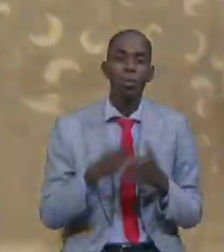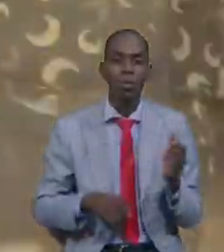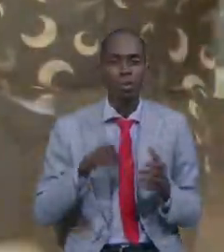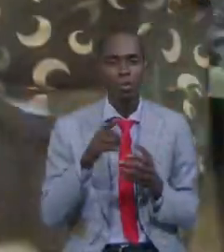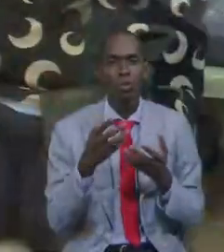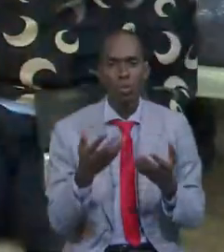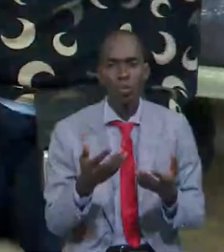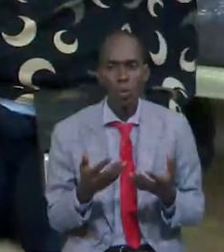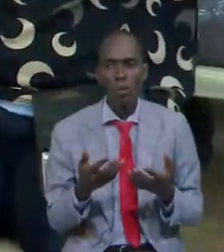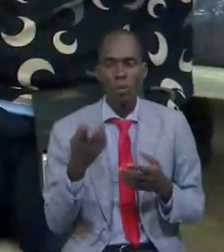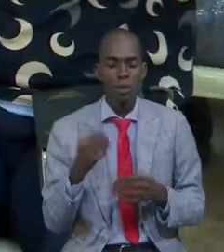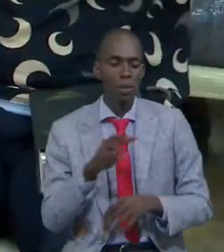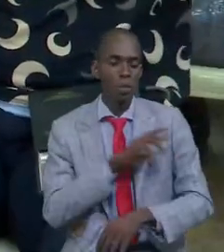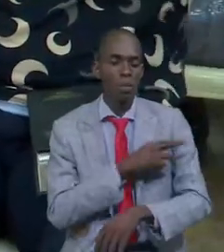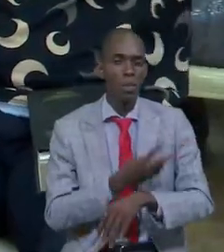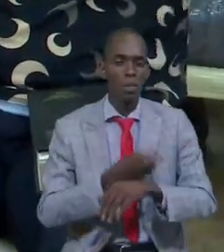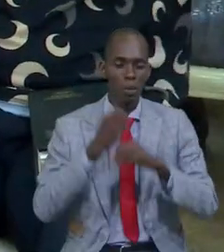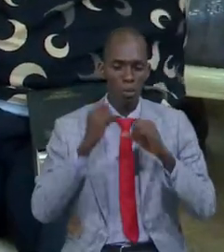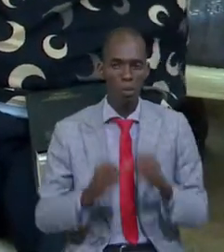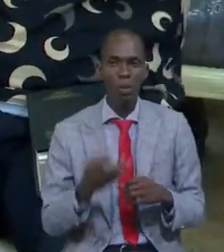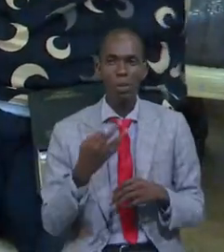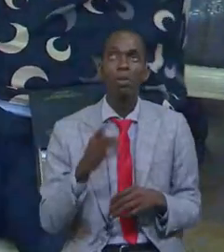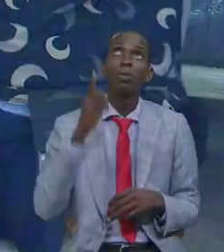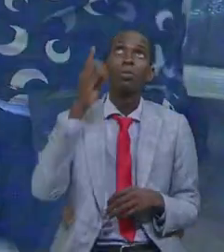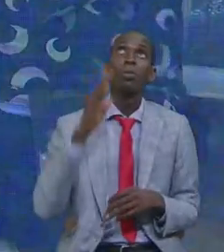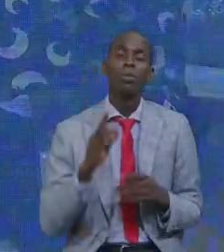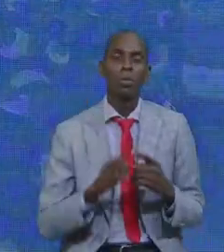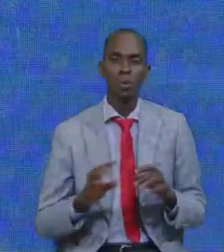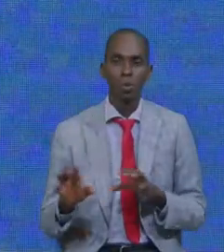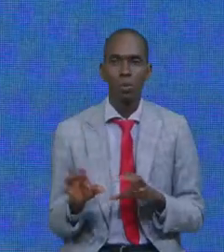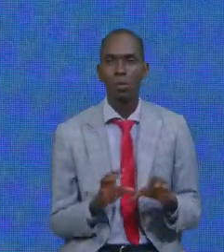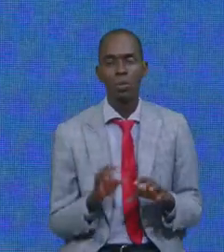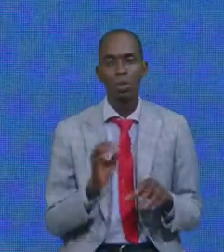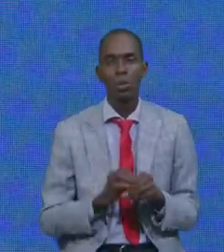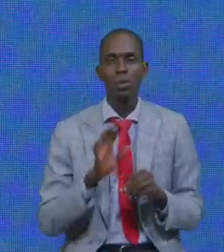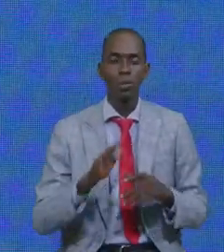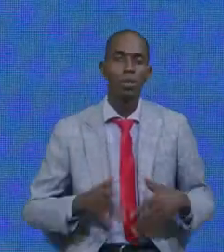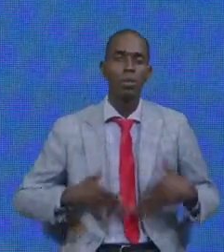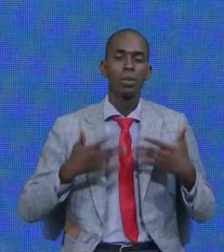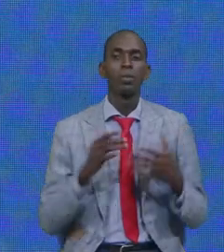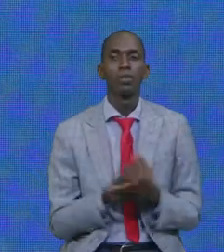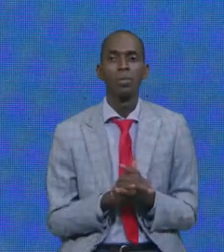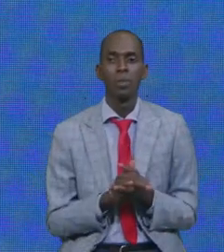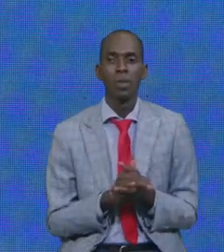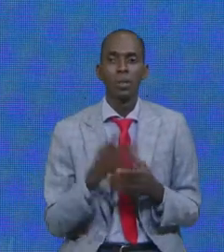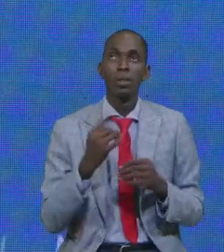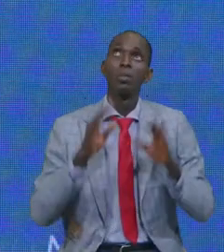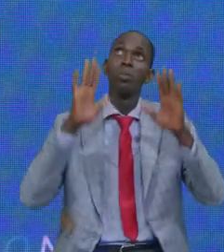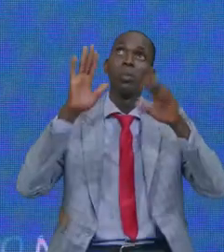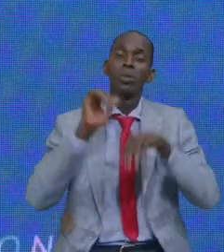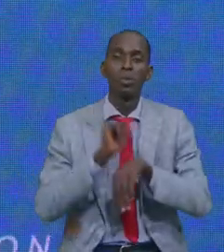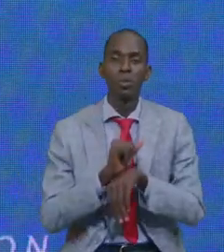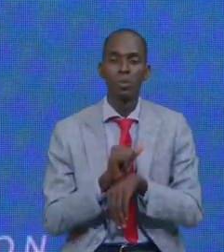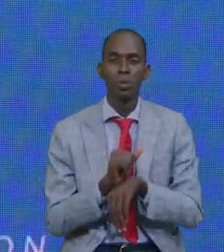the mighty power of God to accomplish in your life. The miracle,